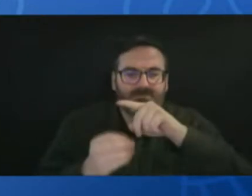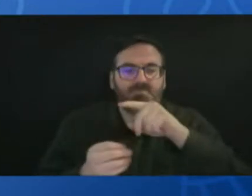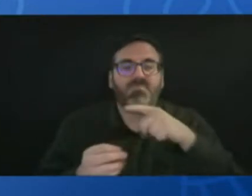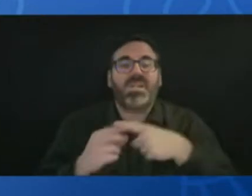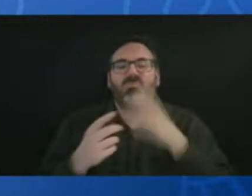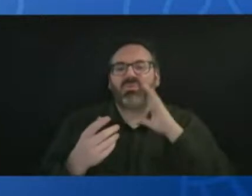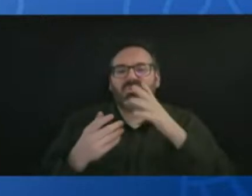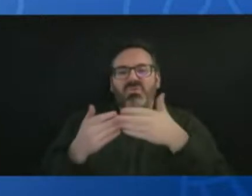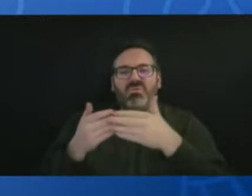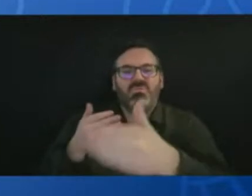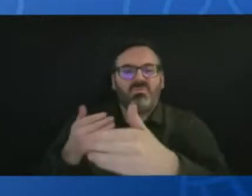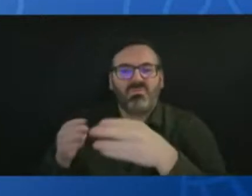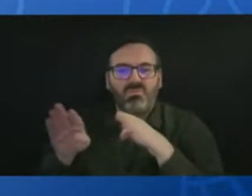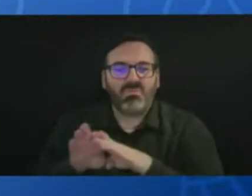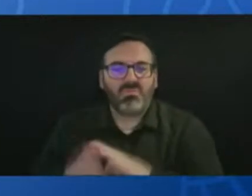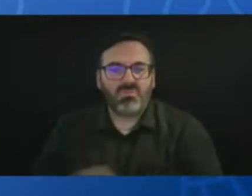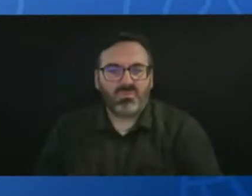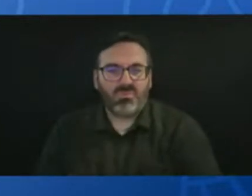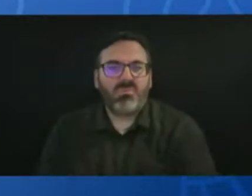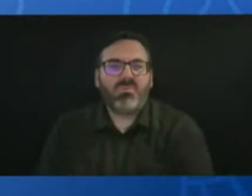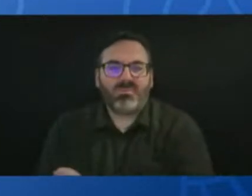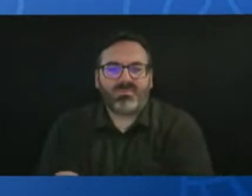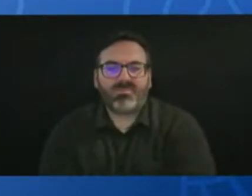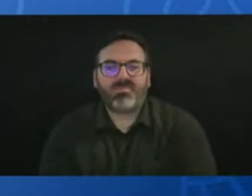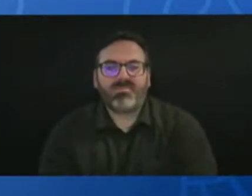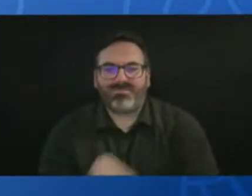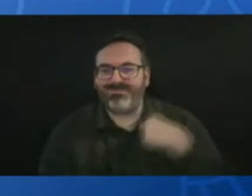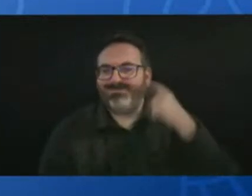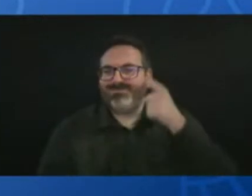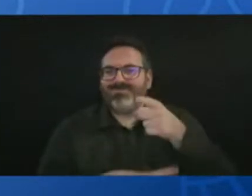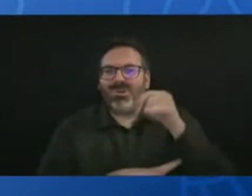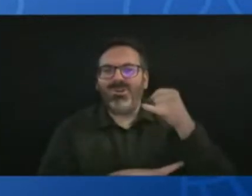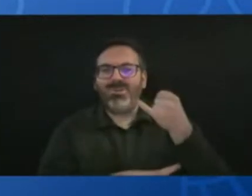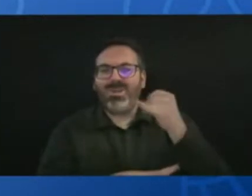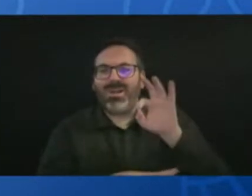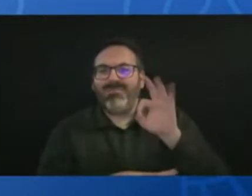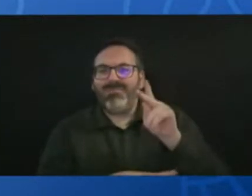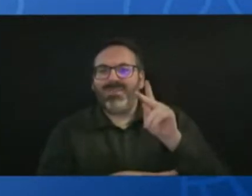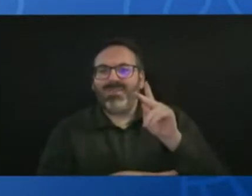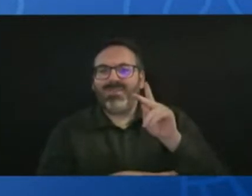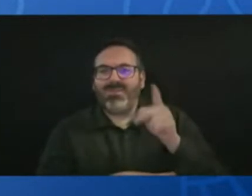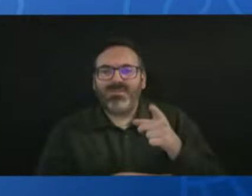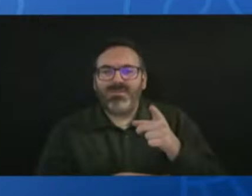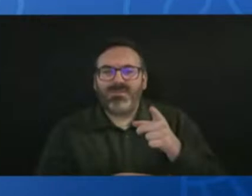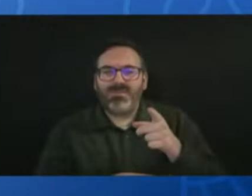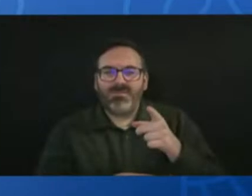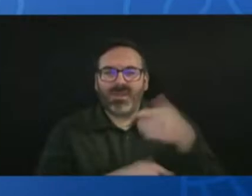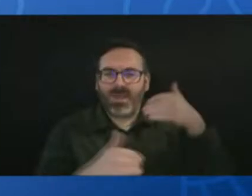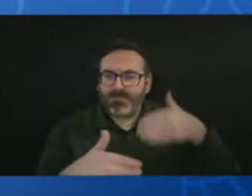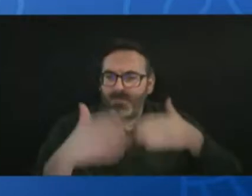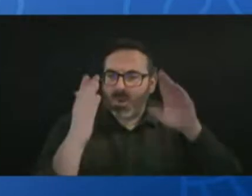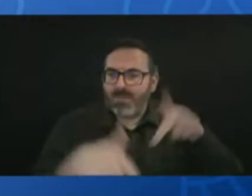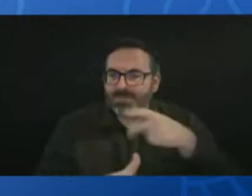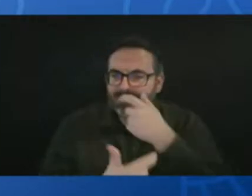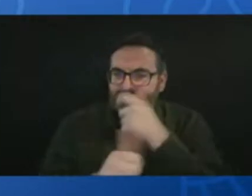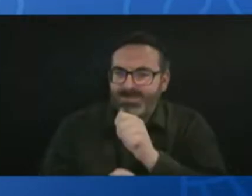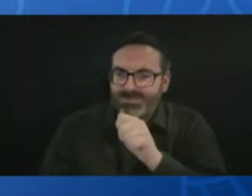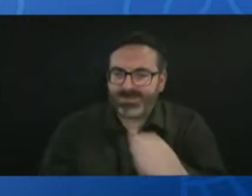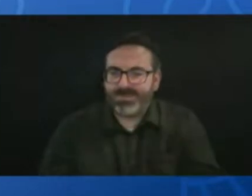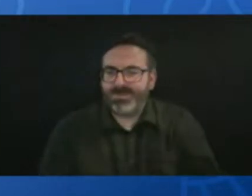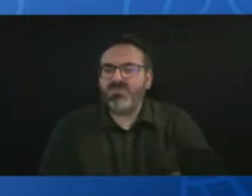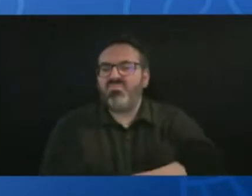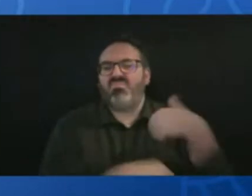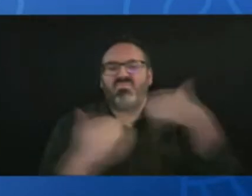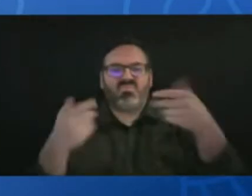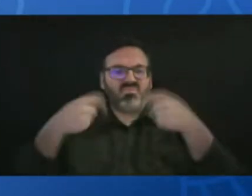interestingly, we haven't brought that up yet. So let's give that a try here. Who is JFK? So keeps